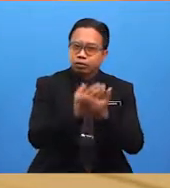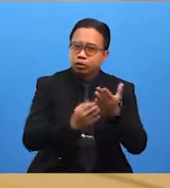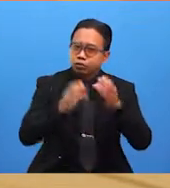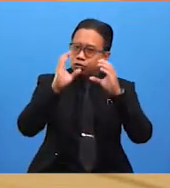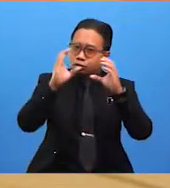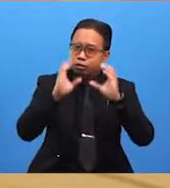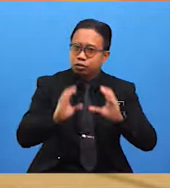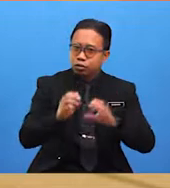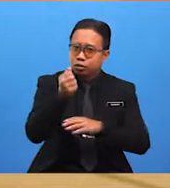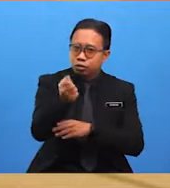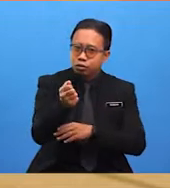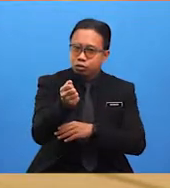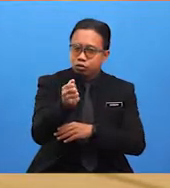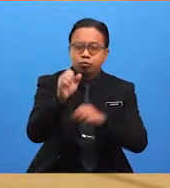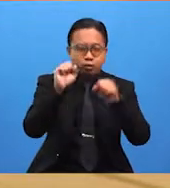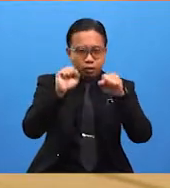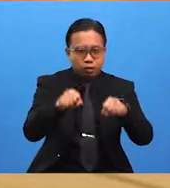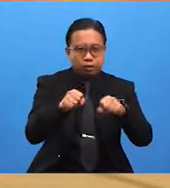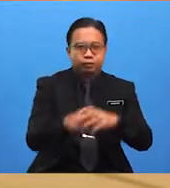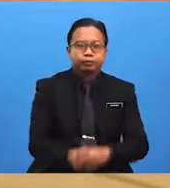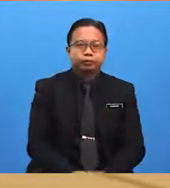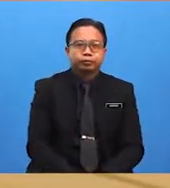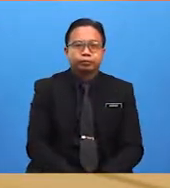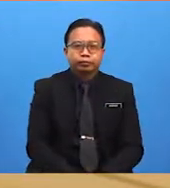strategies, you can